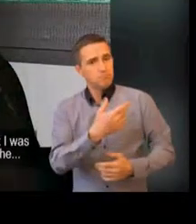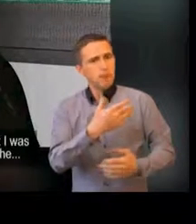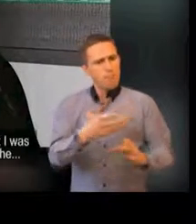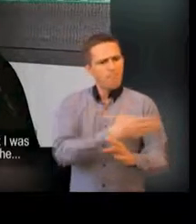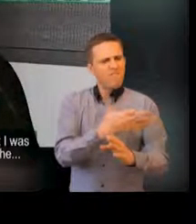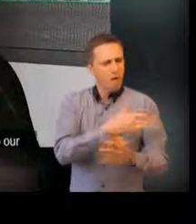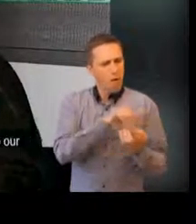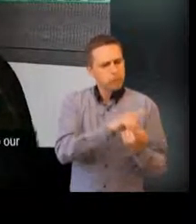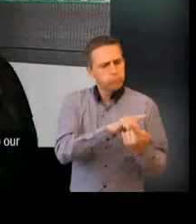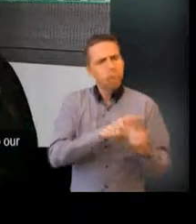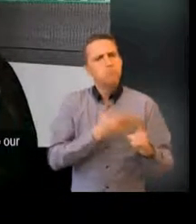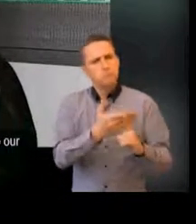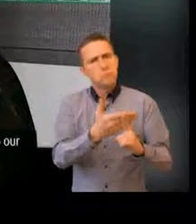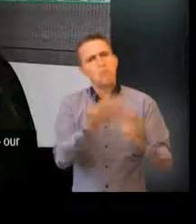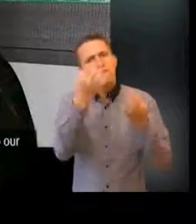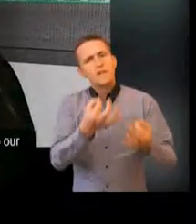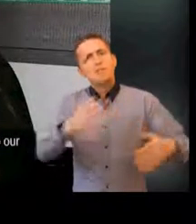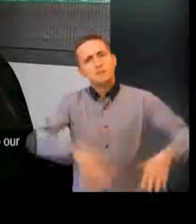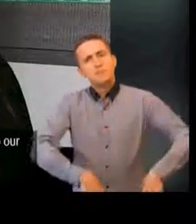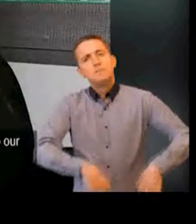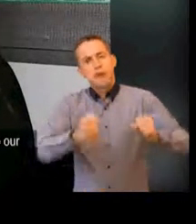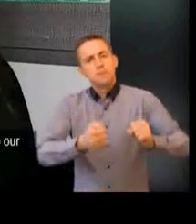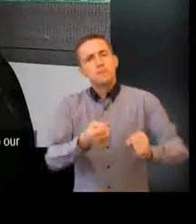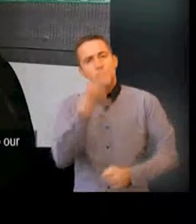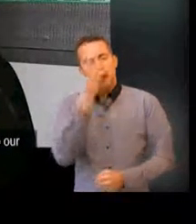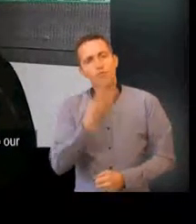support out there, so you just need to keep at it.